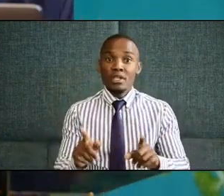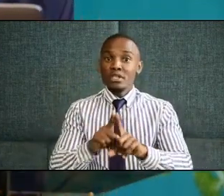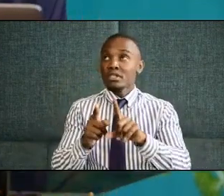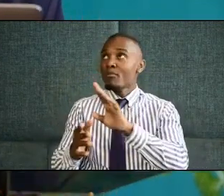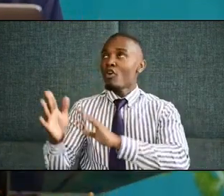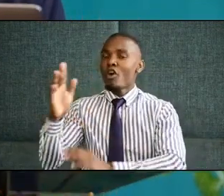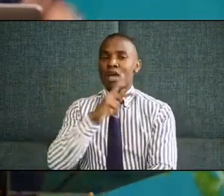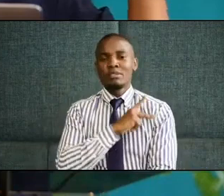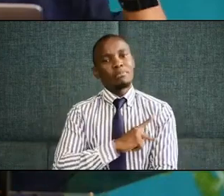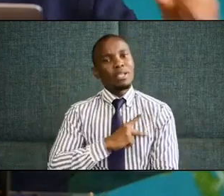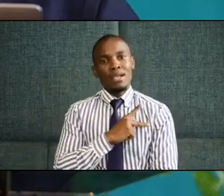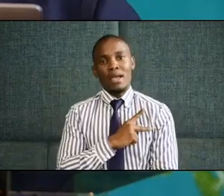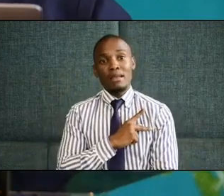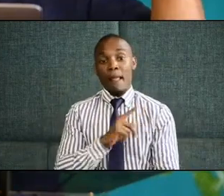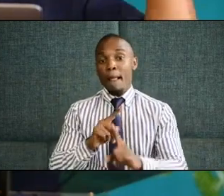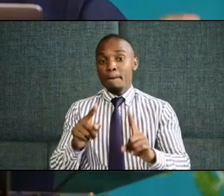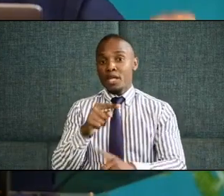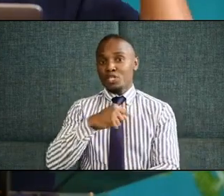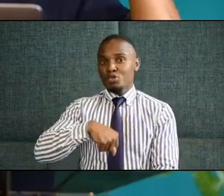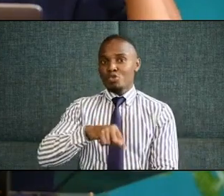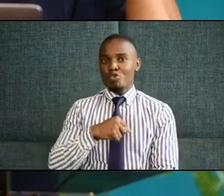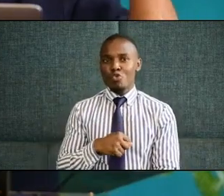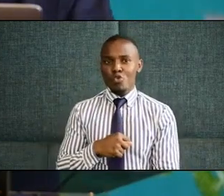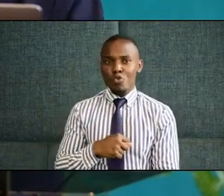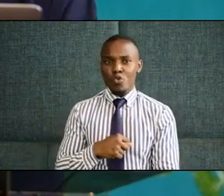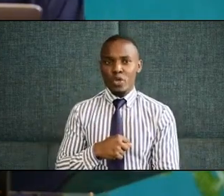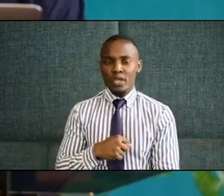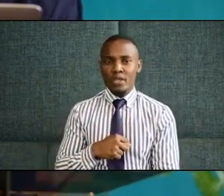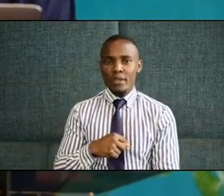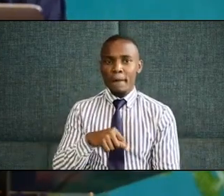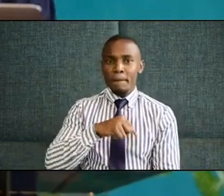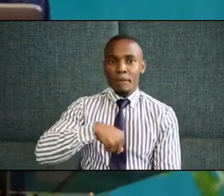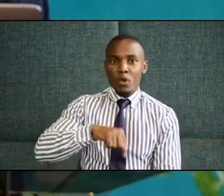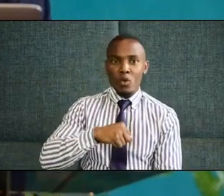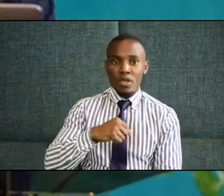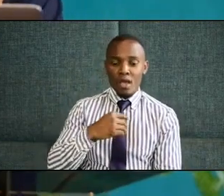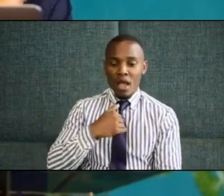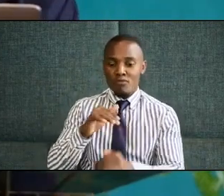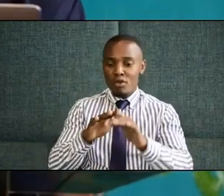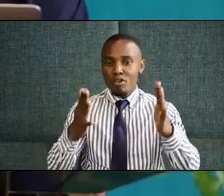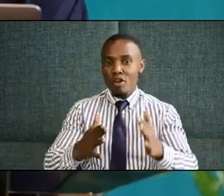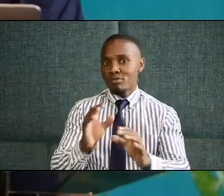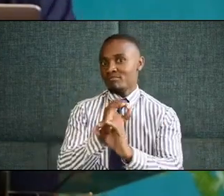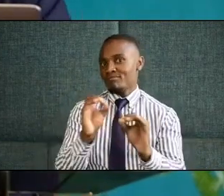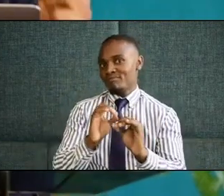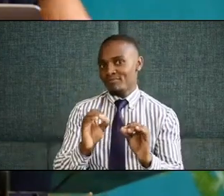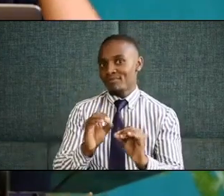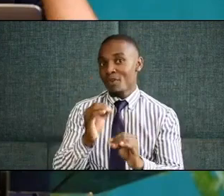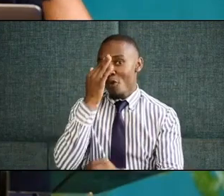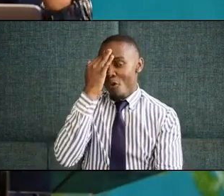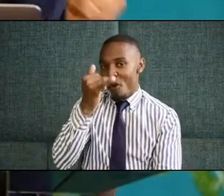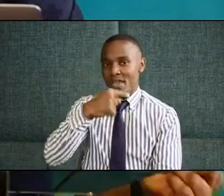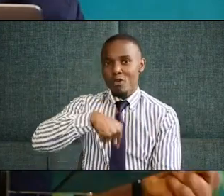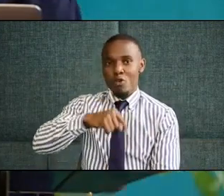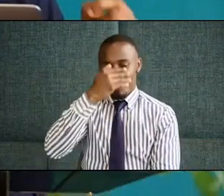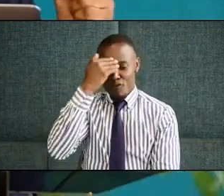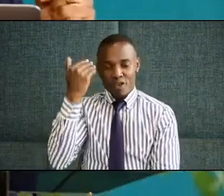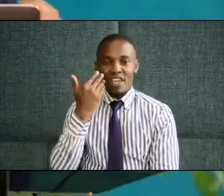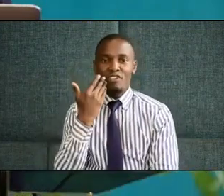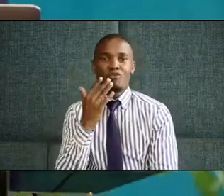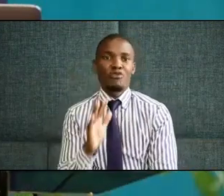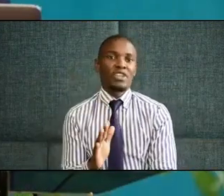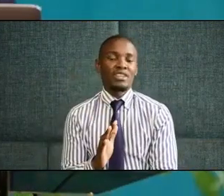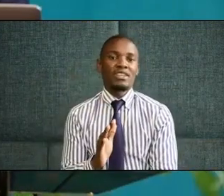kind to us. But we do not have a burning altar. And the reason is we have